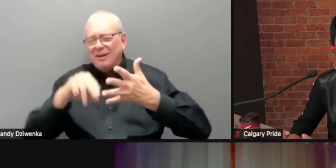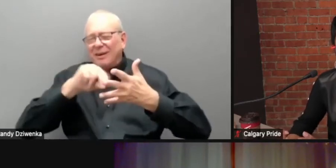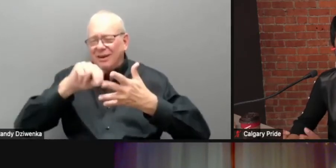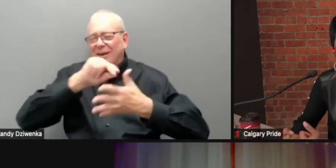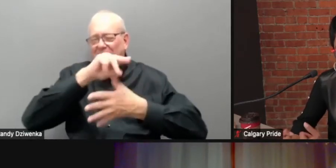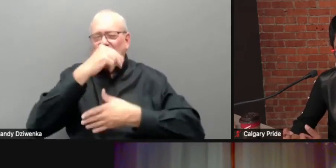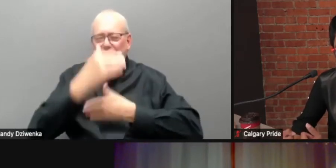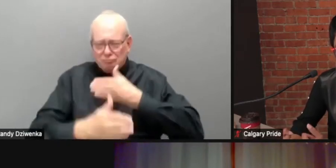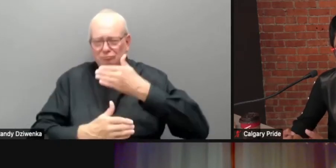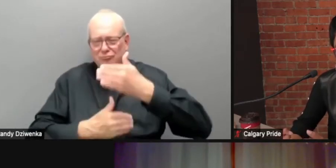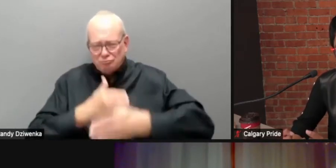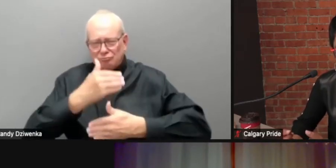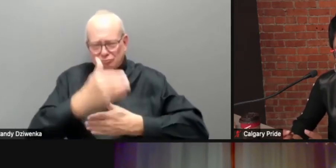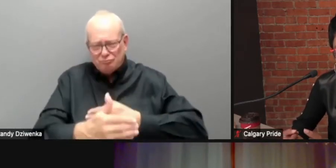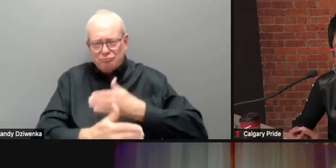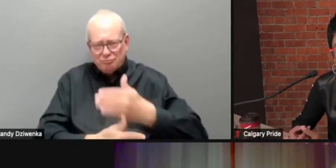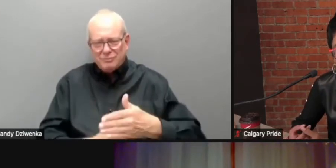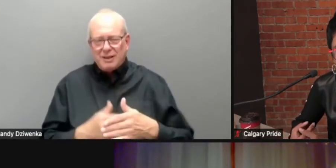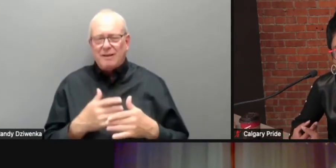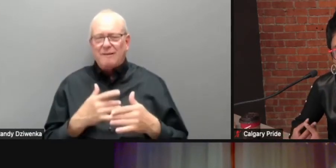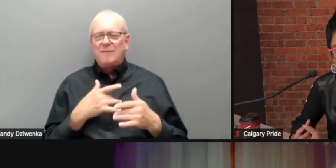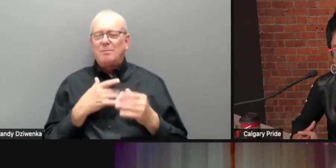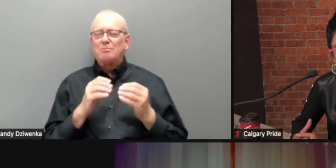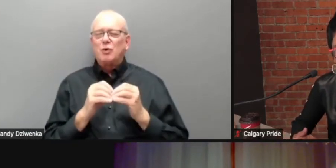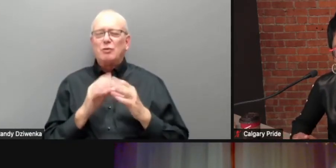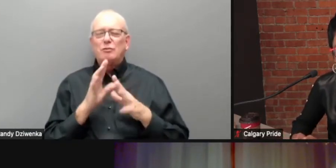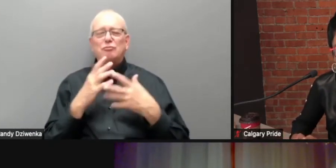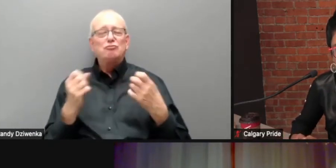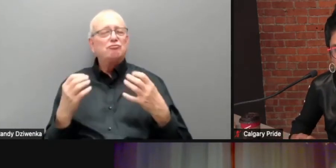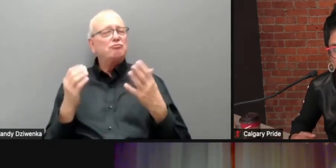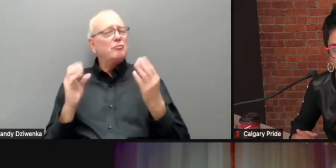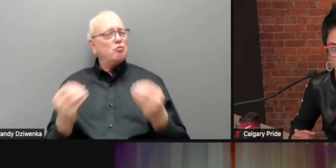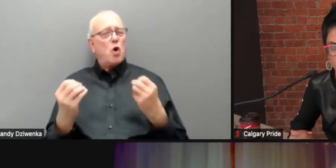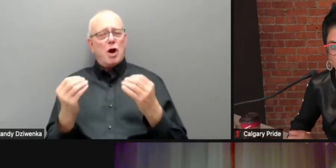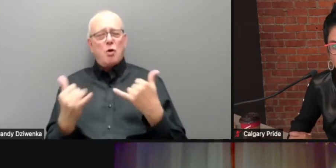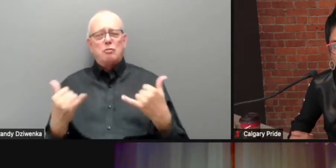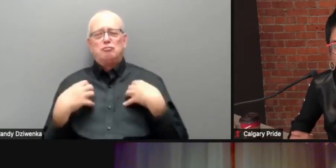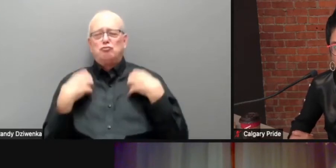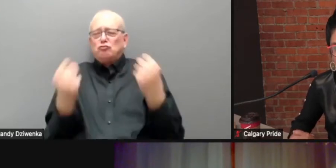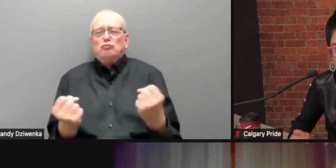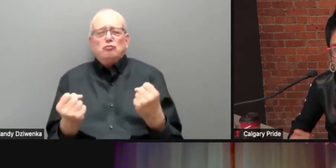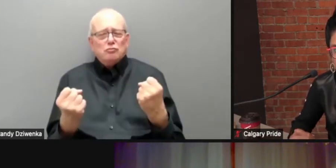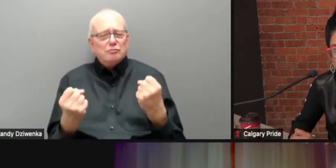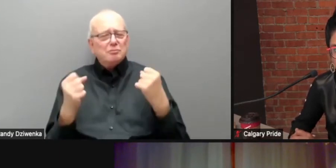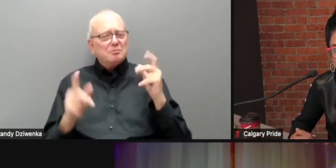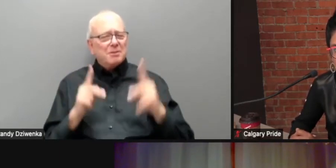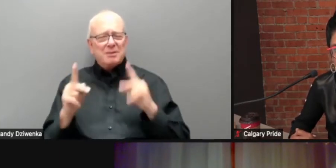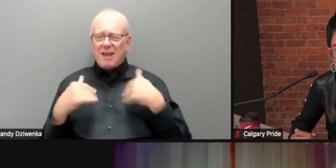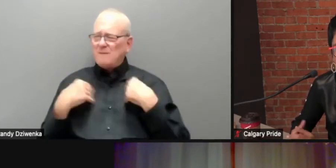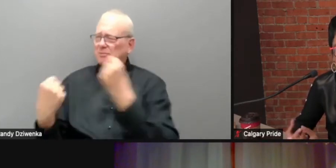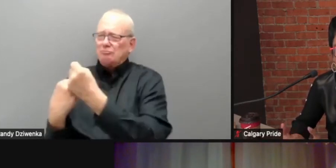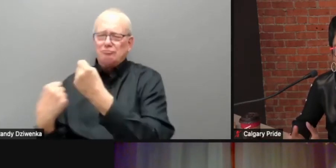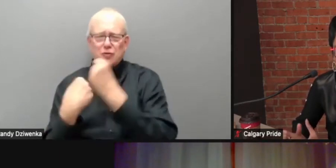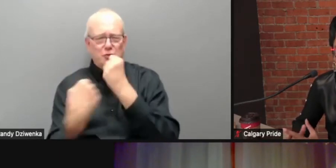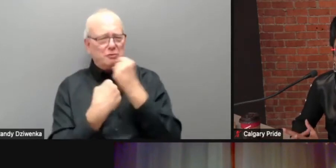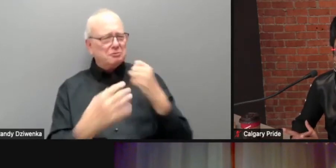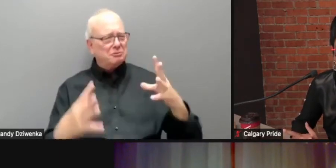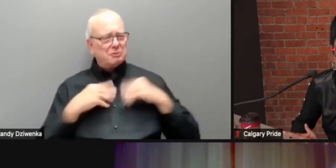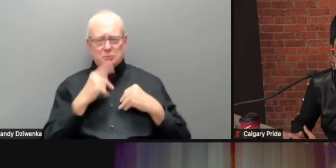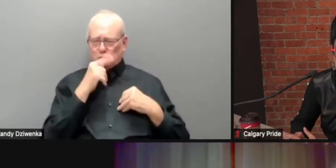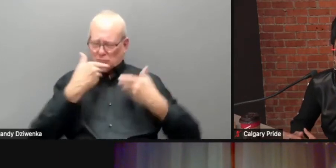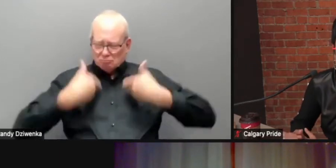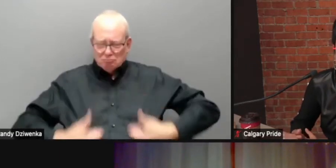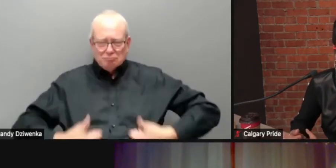more people in their corner to say that, oh, I do have people who love me, I do have people who accept me, and that definitely makes it a lot